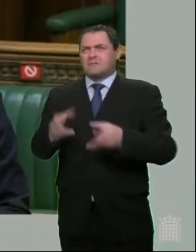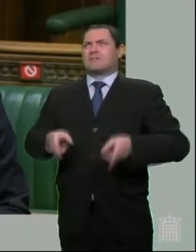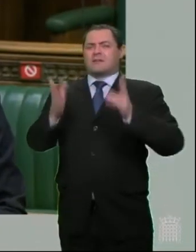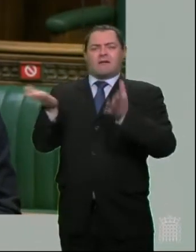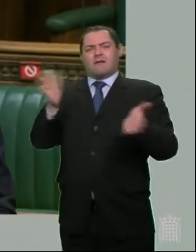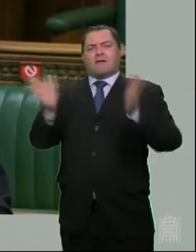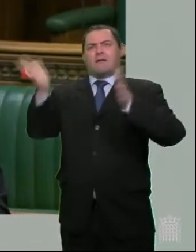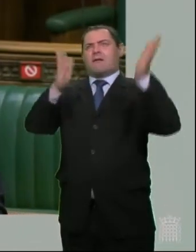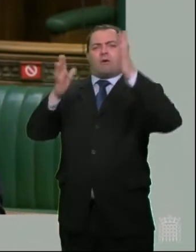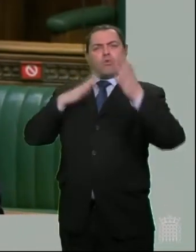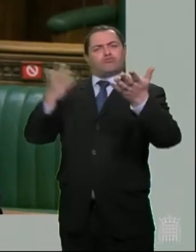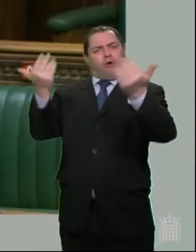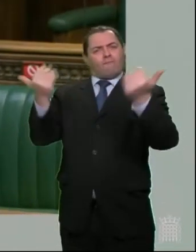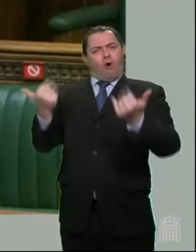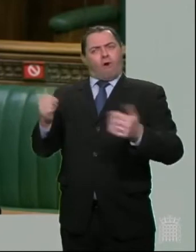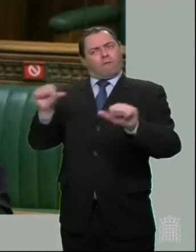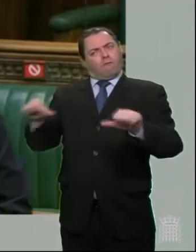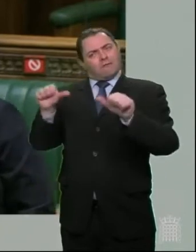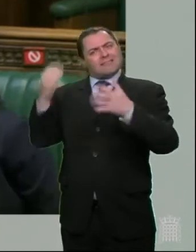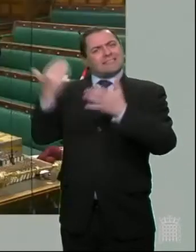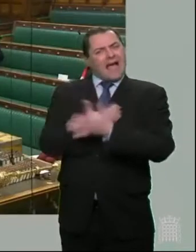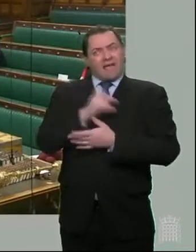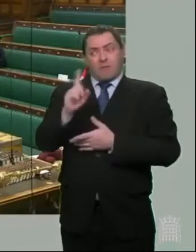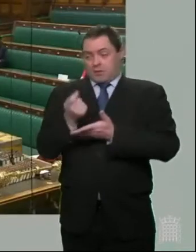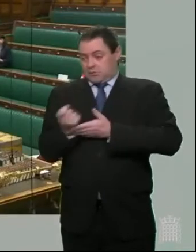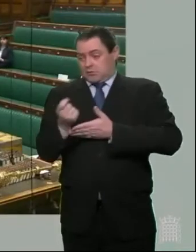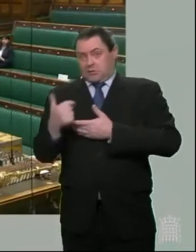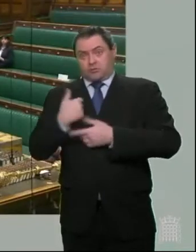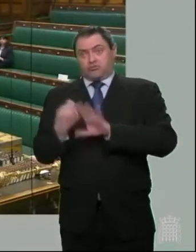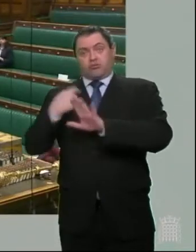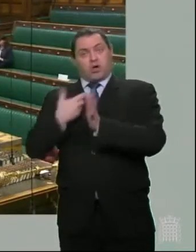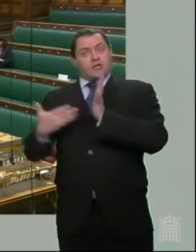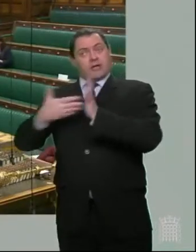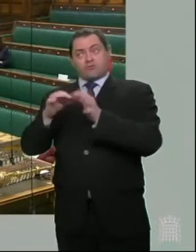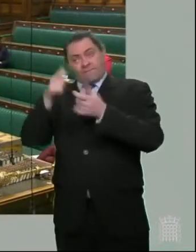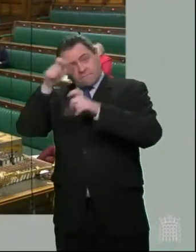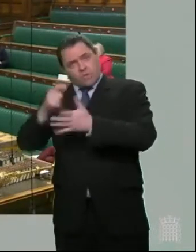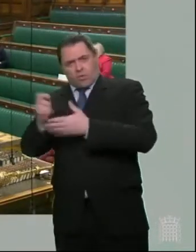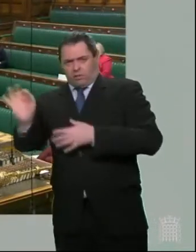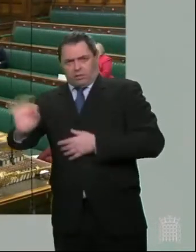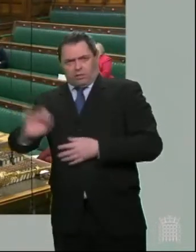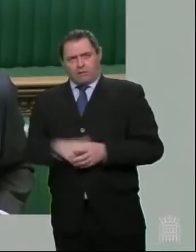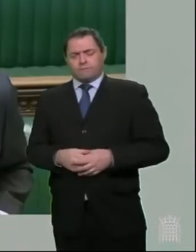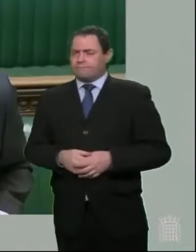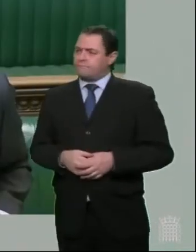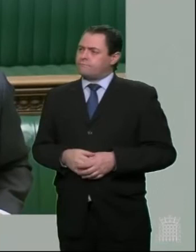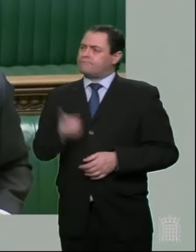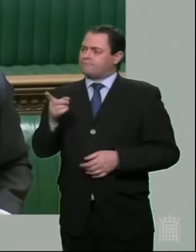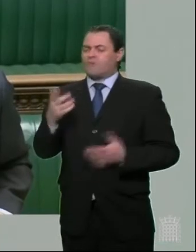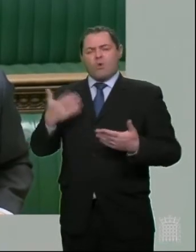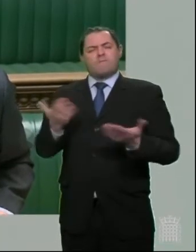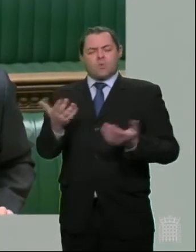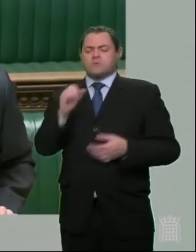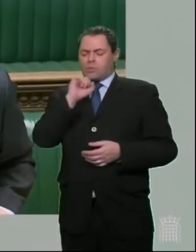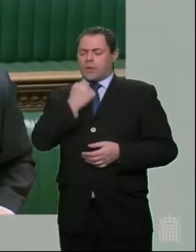that does not burden leaseholders with the cost? Prime Minister. Mr. Speaker, of course we will, and